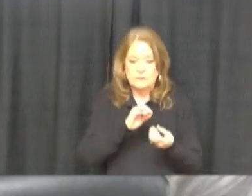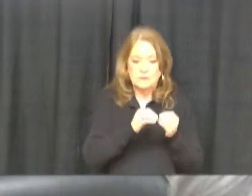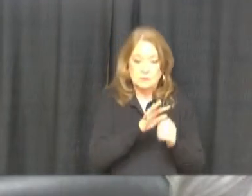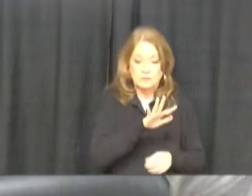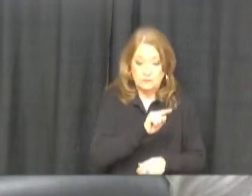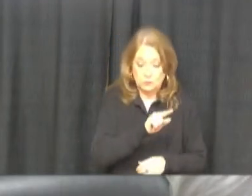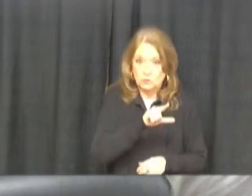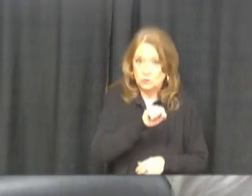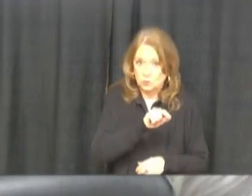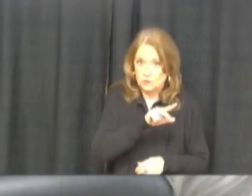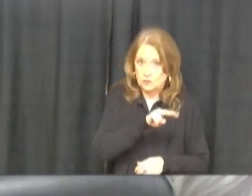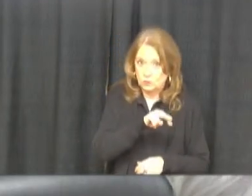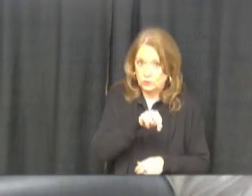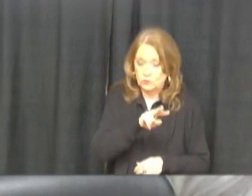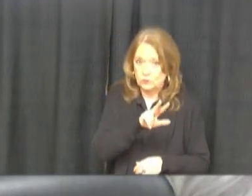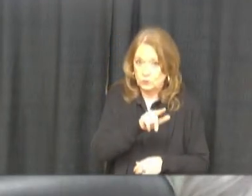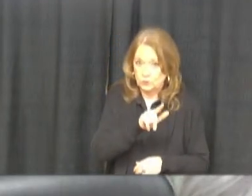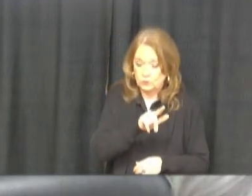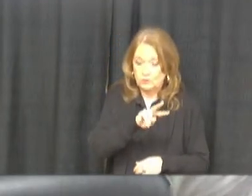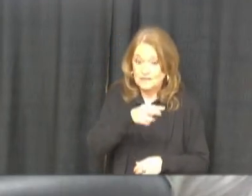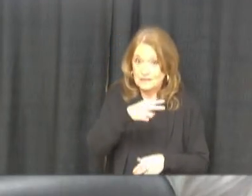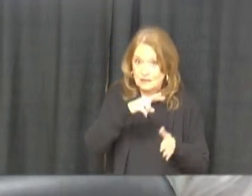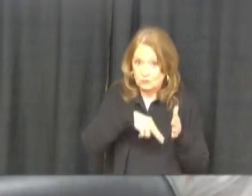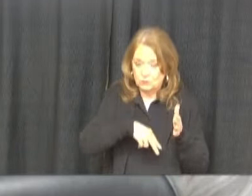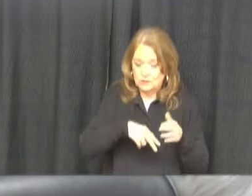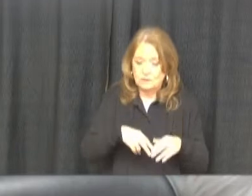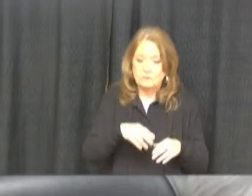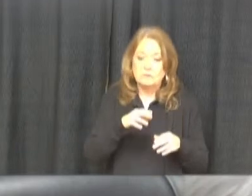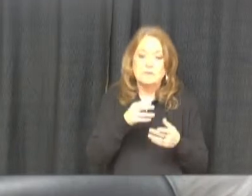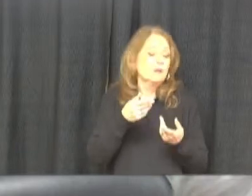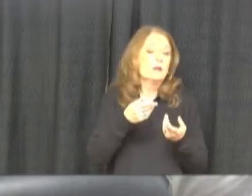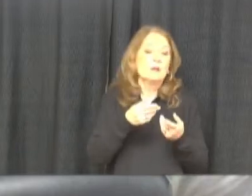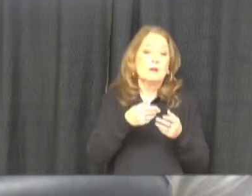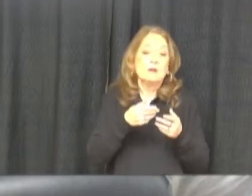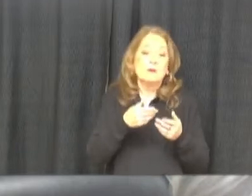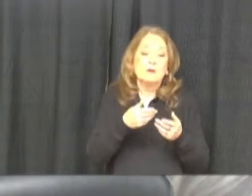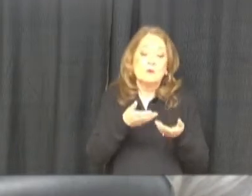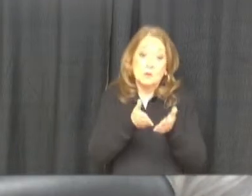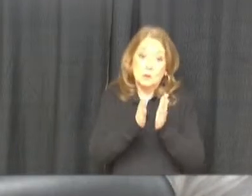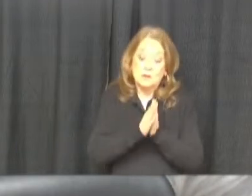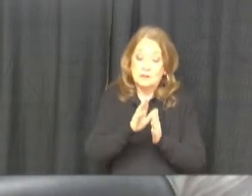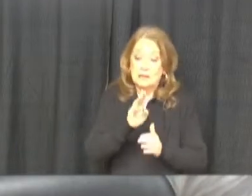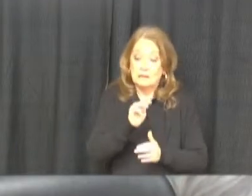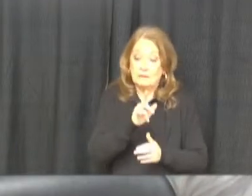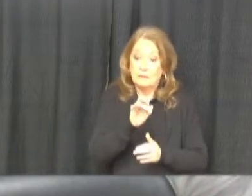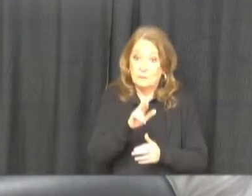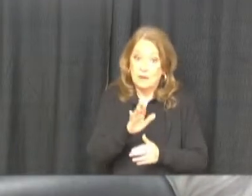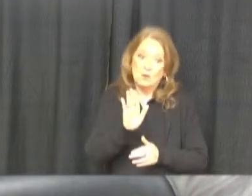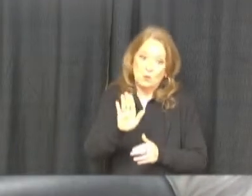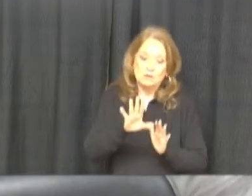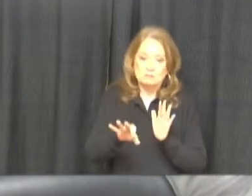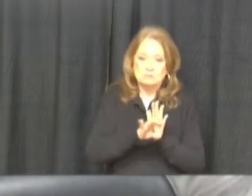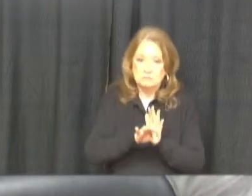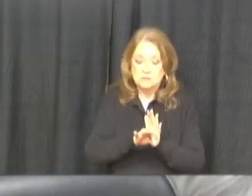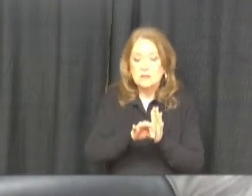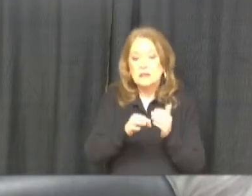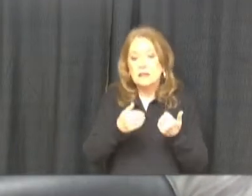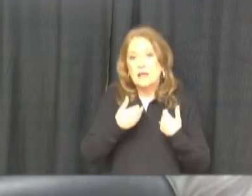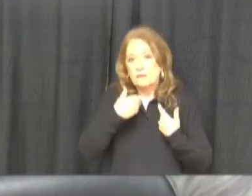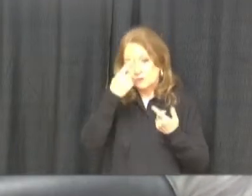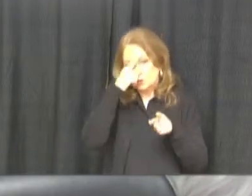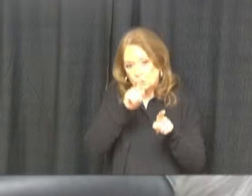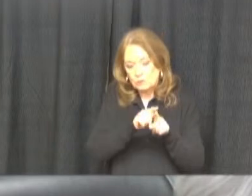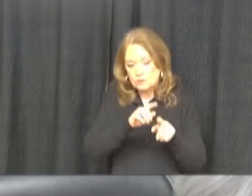51, 2022-23, second reading, an ordinance authorizing the mayor or his designee to enter into an agreement and